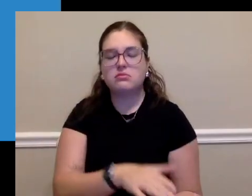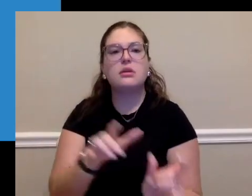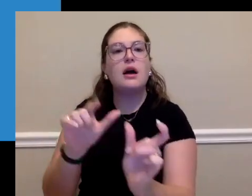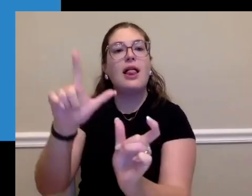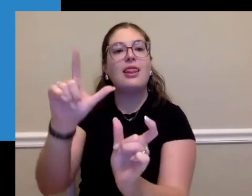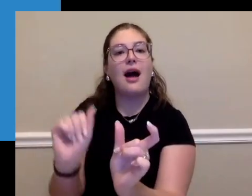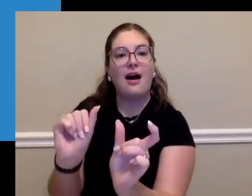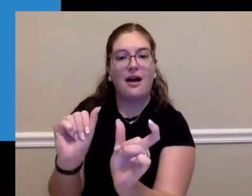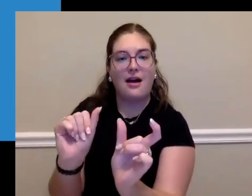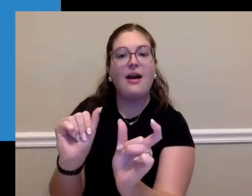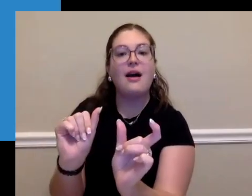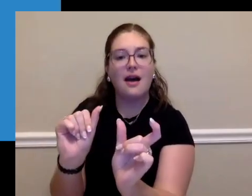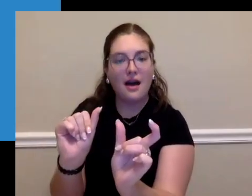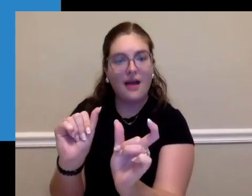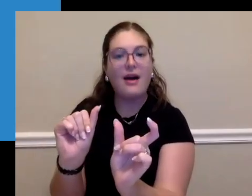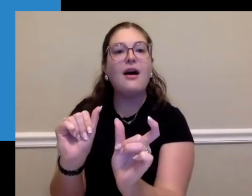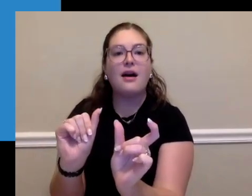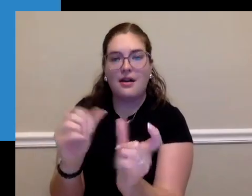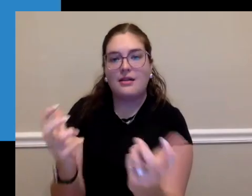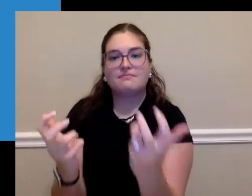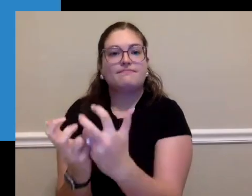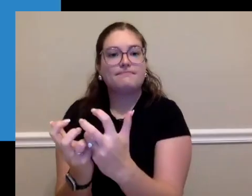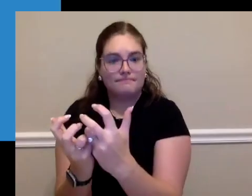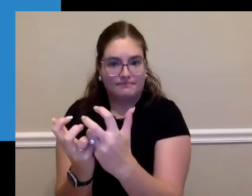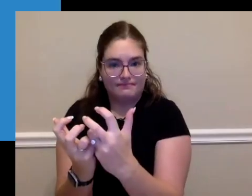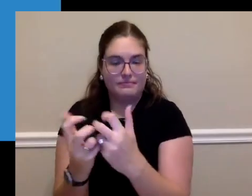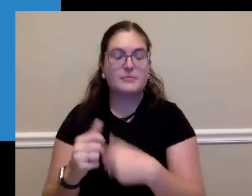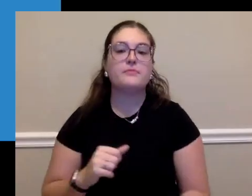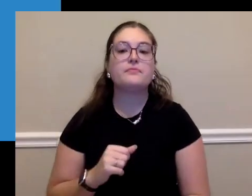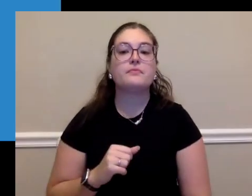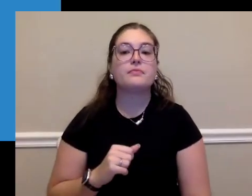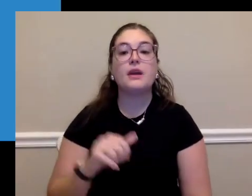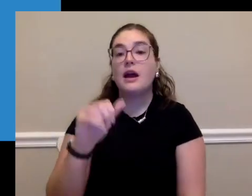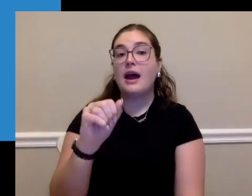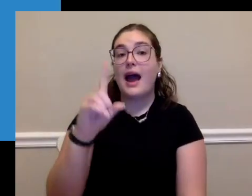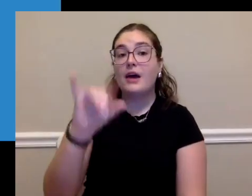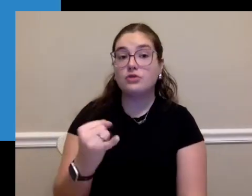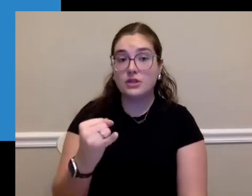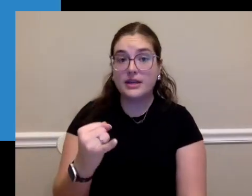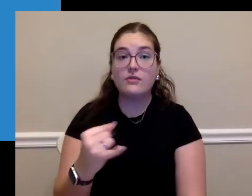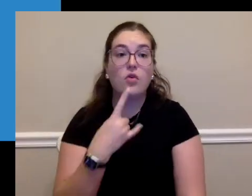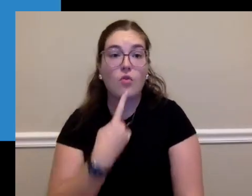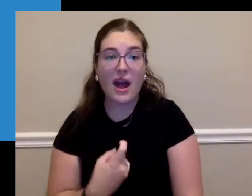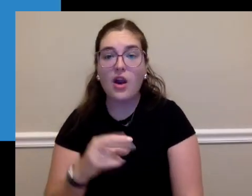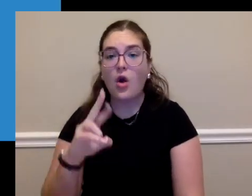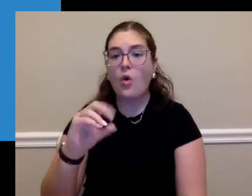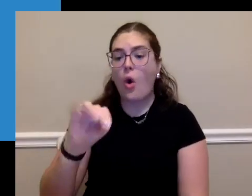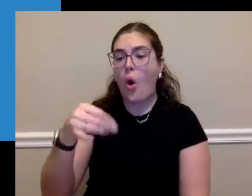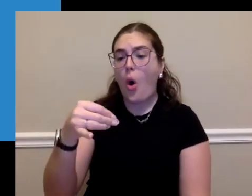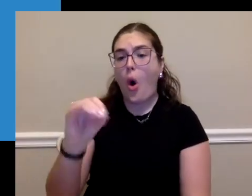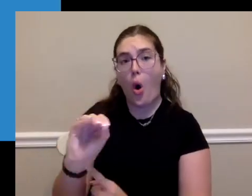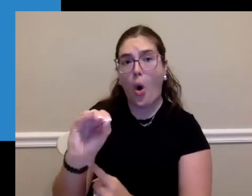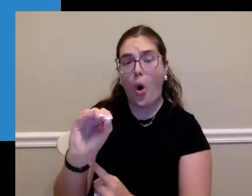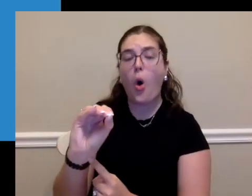becomes la for revista. And the adjective red instead of rojo for